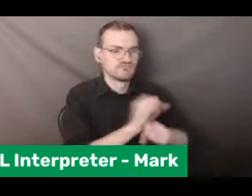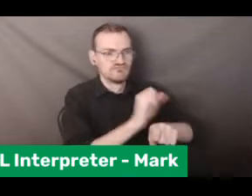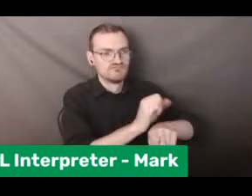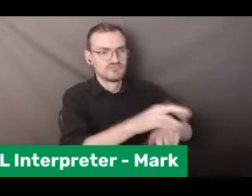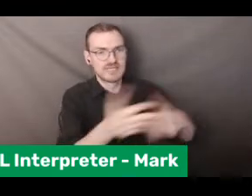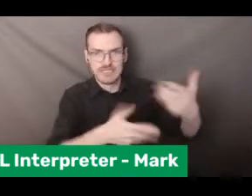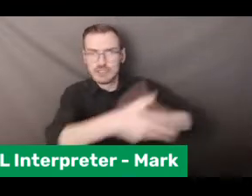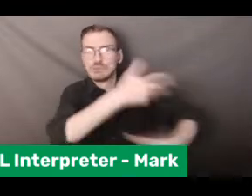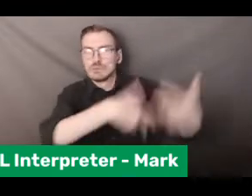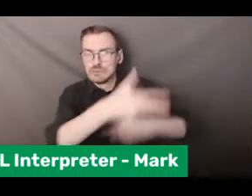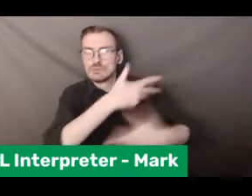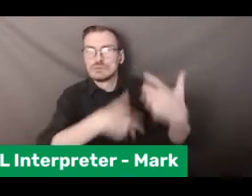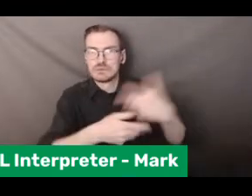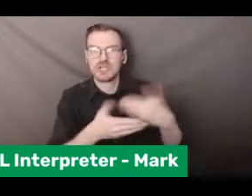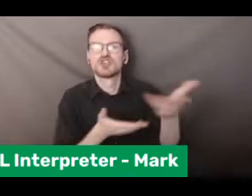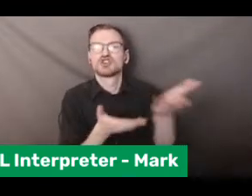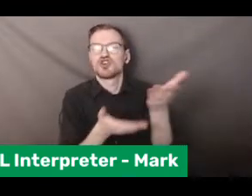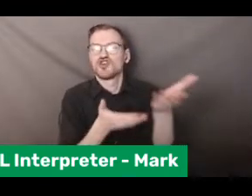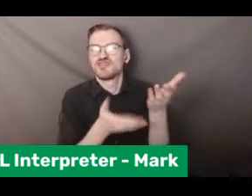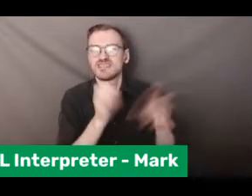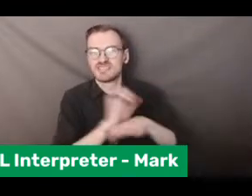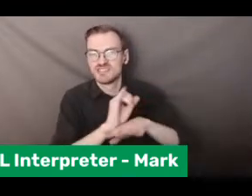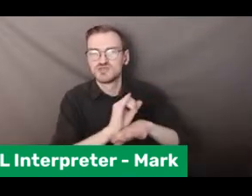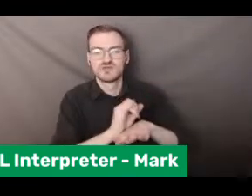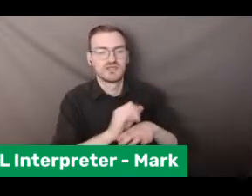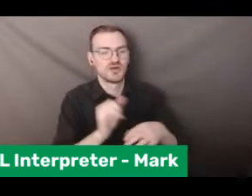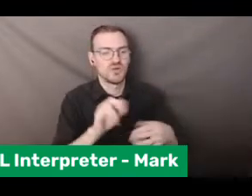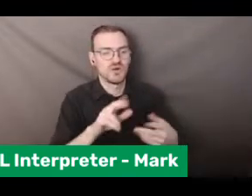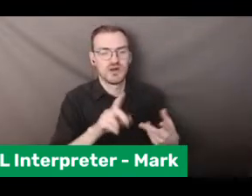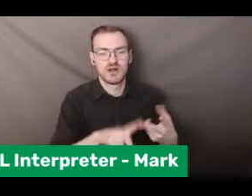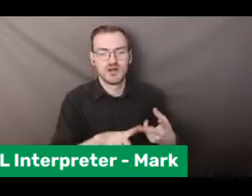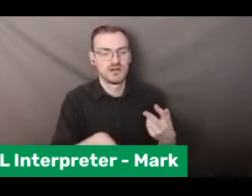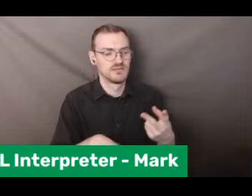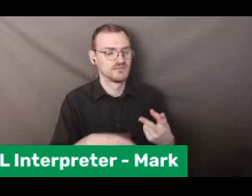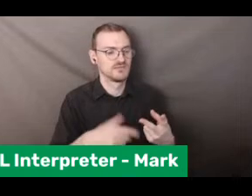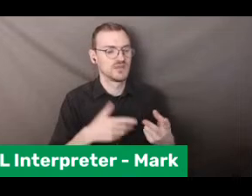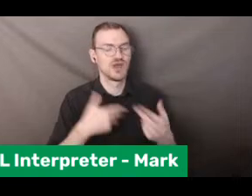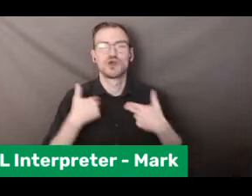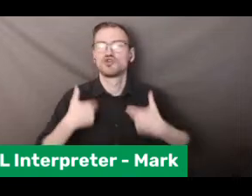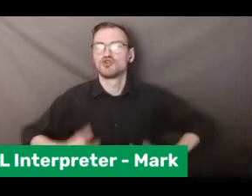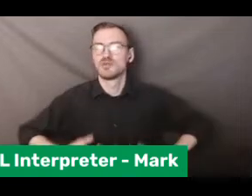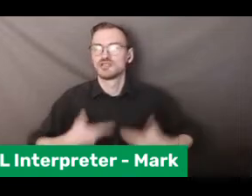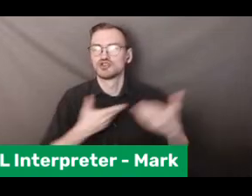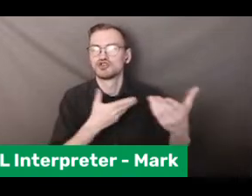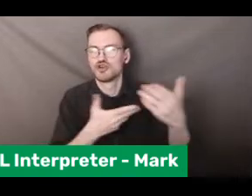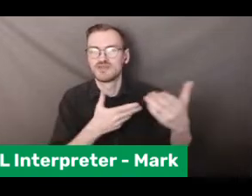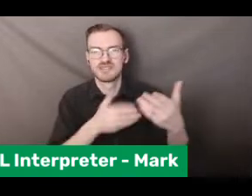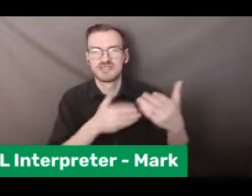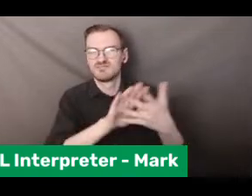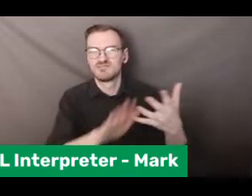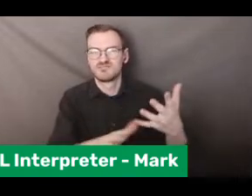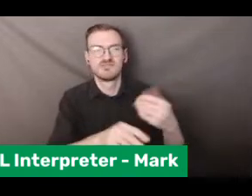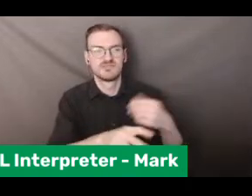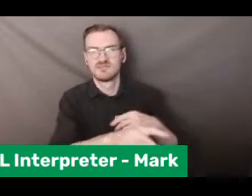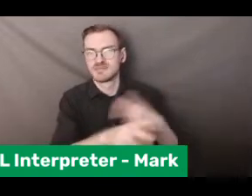in service-related industries or human services-related industries,